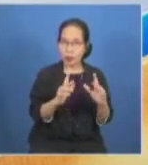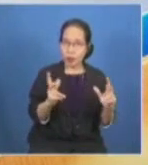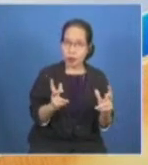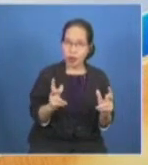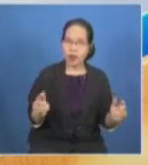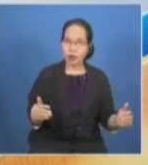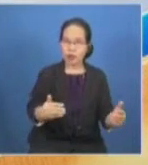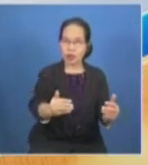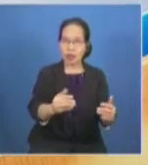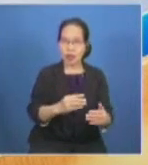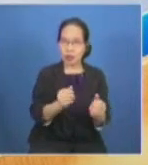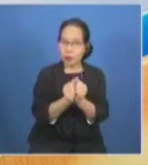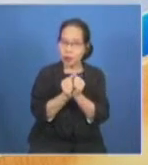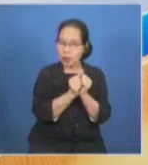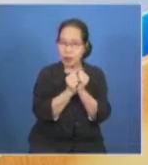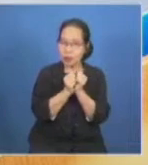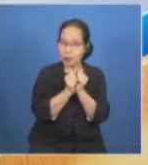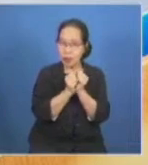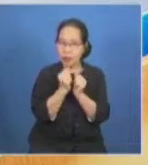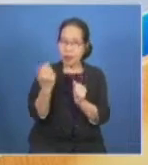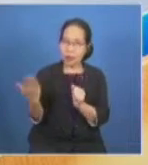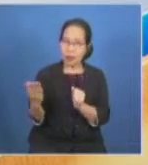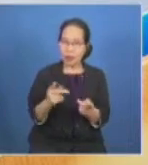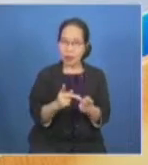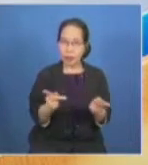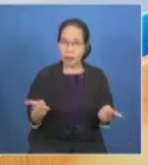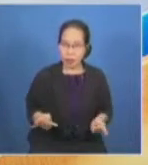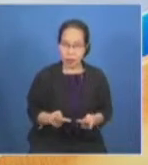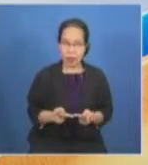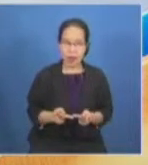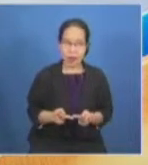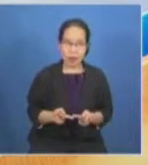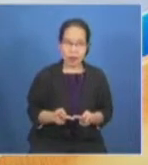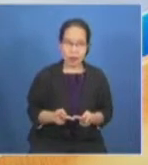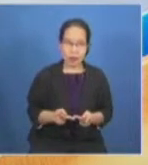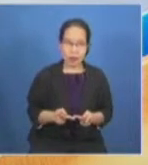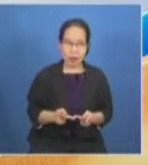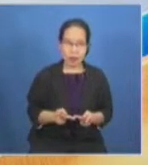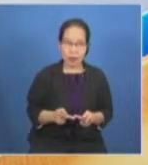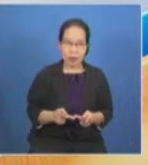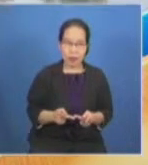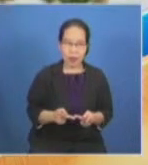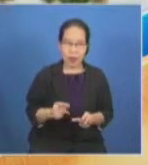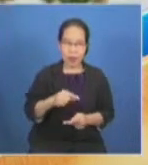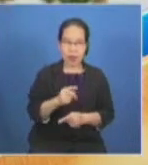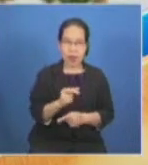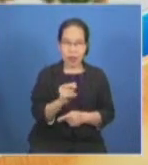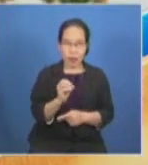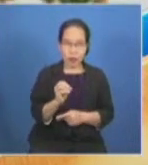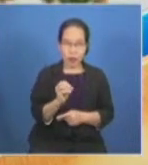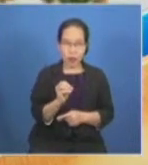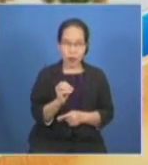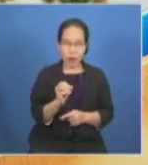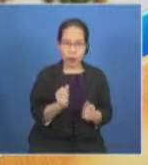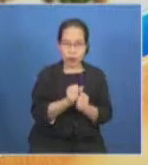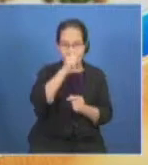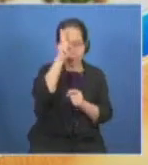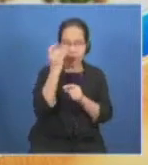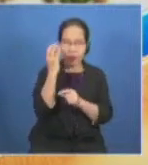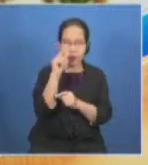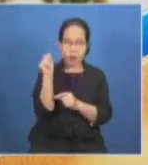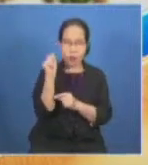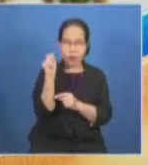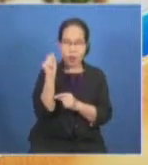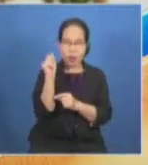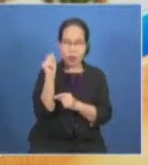some are in the virtual audience, some are with us in Cabarugues, Quirino, together with Brother